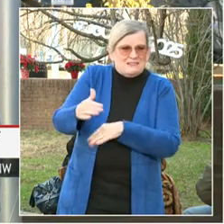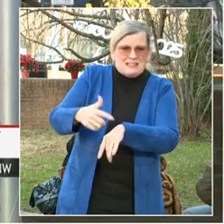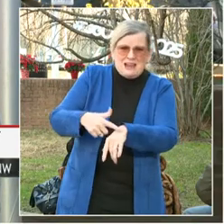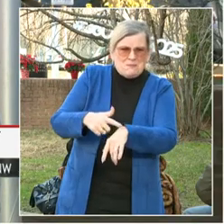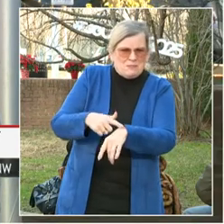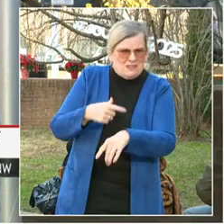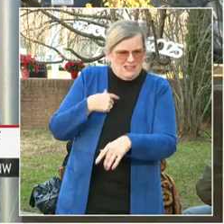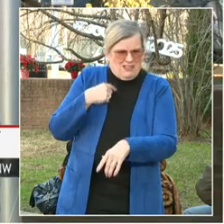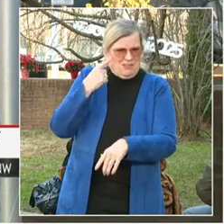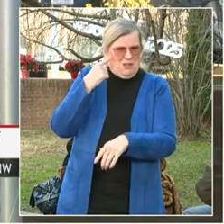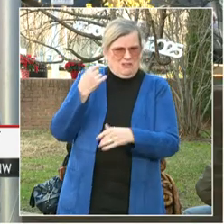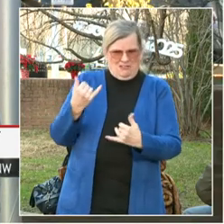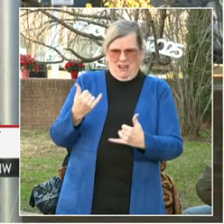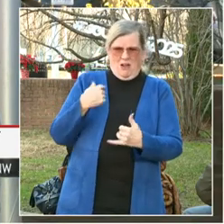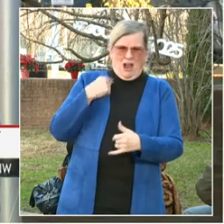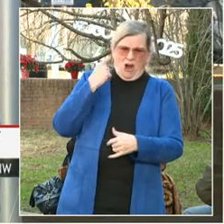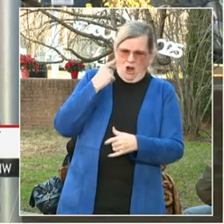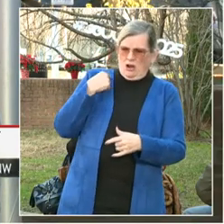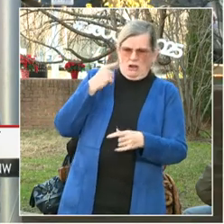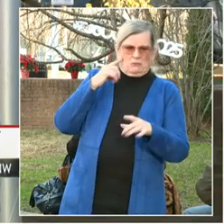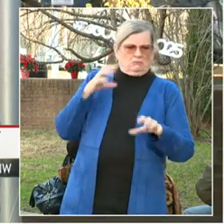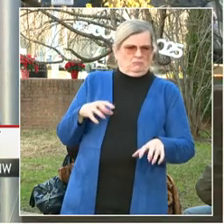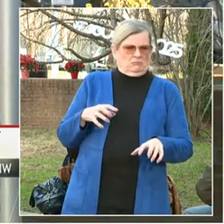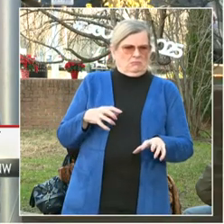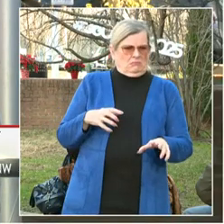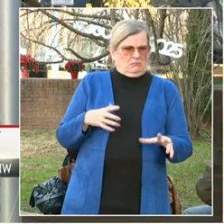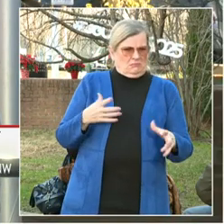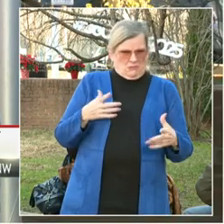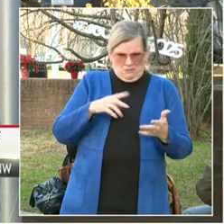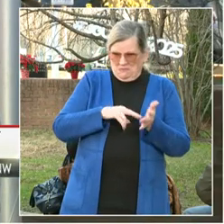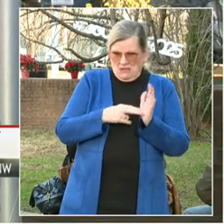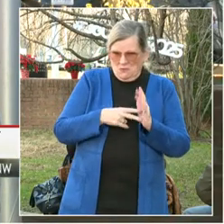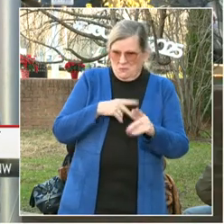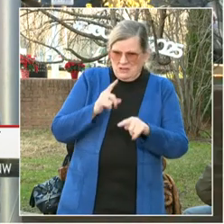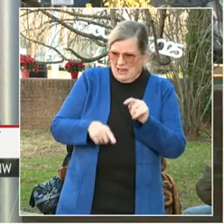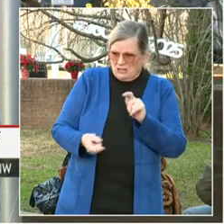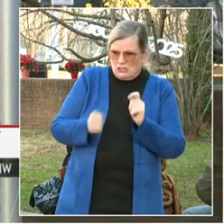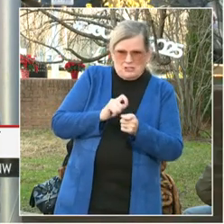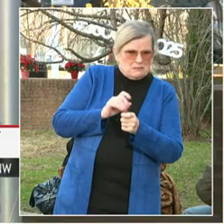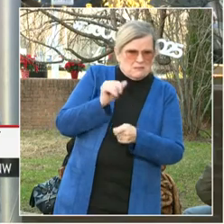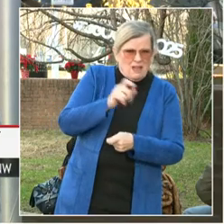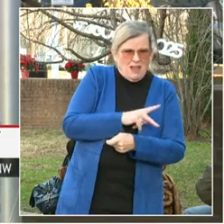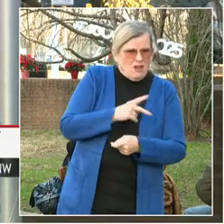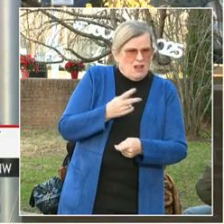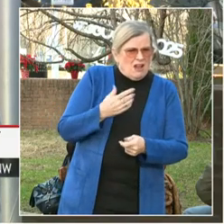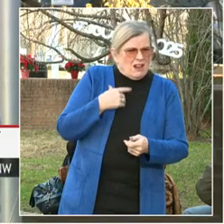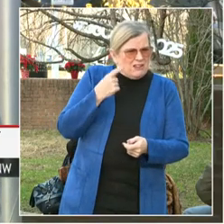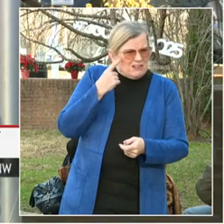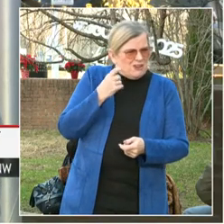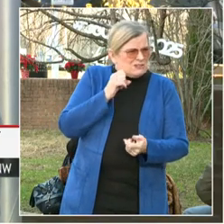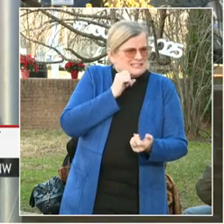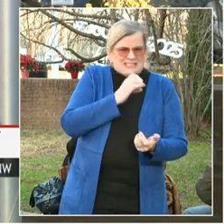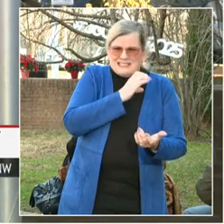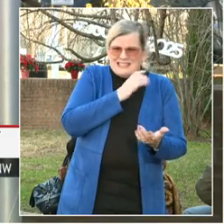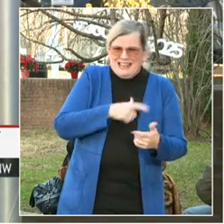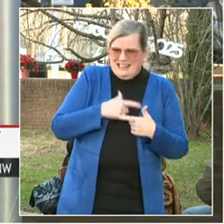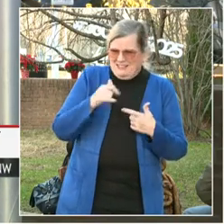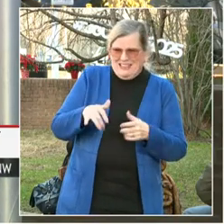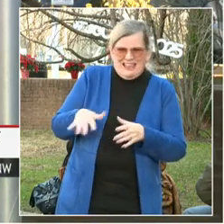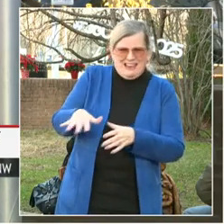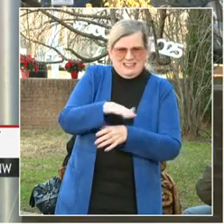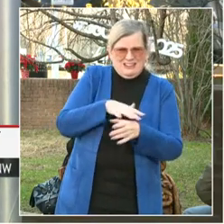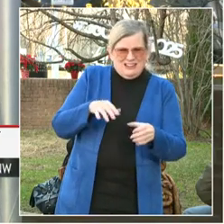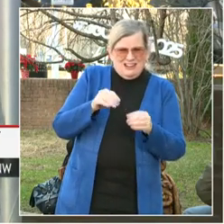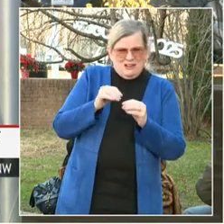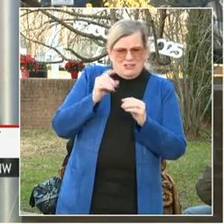shocked by it, and we want to know, is this really a done deal? And there's a lot of seniors who consider this very ageist and ableist for